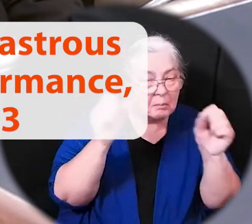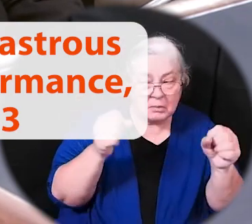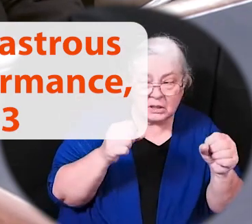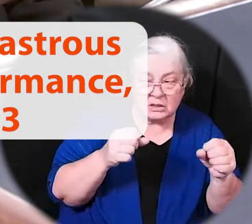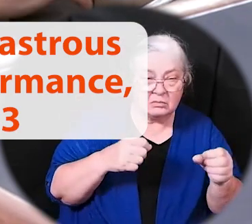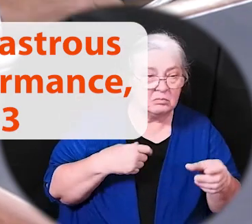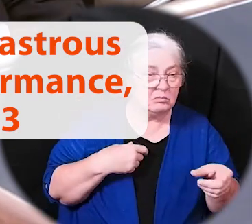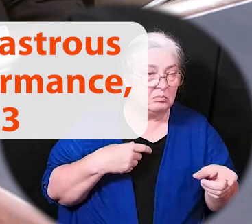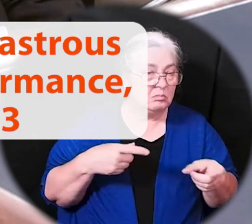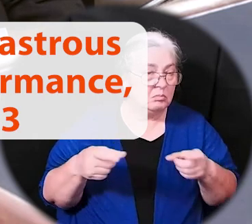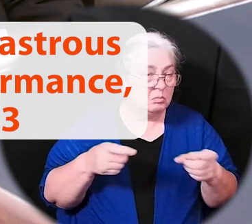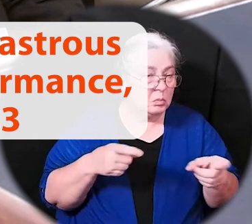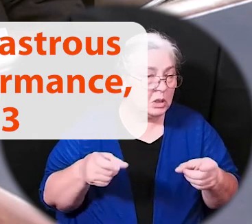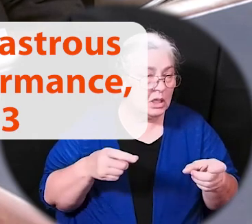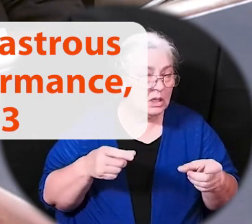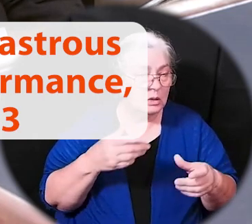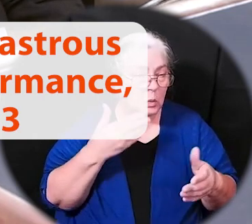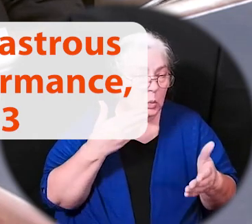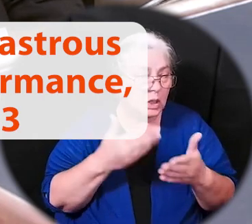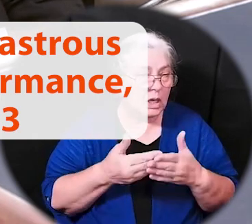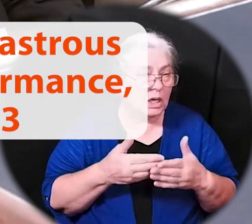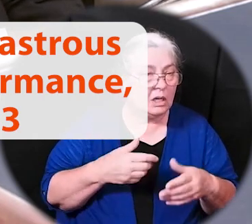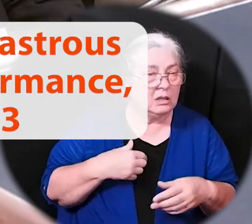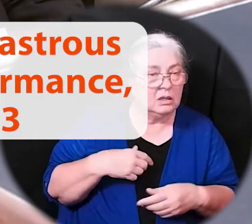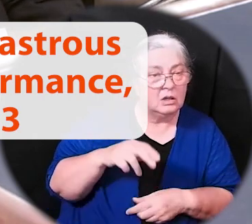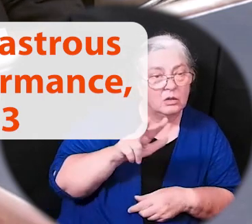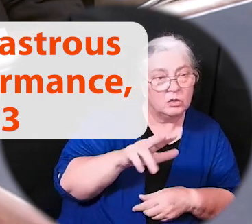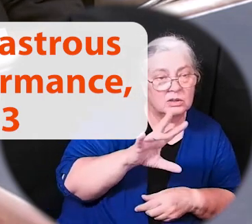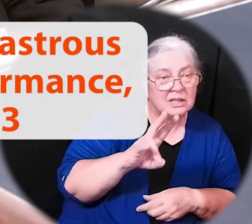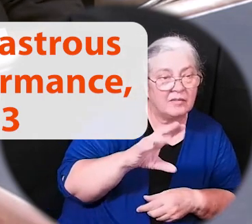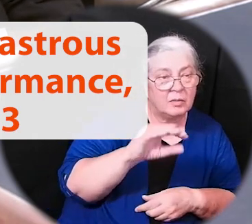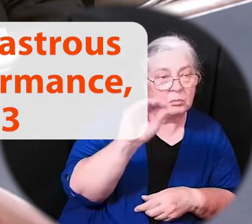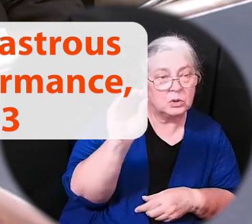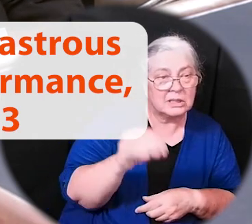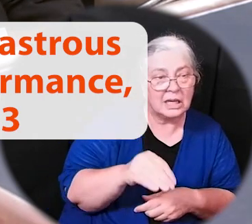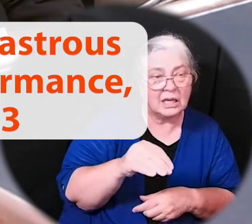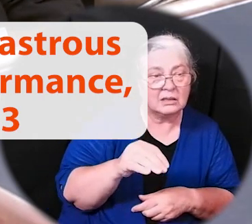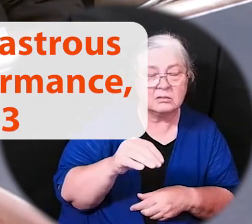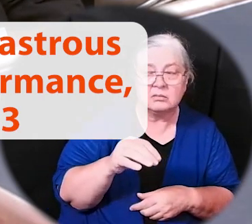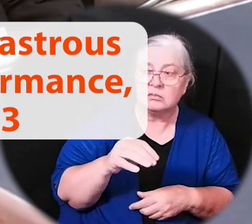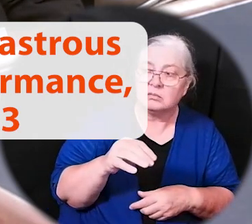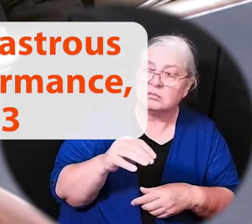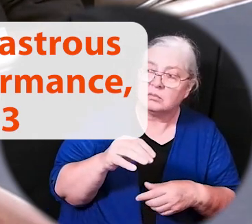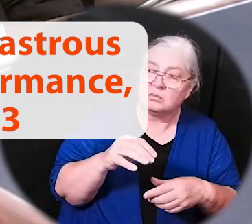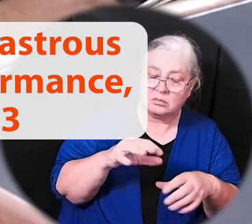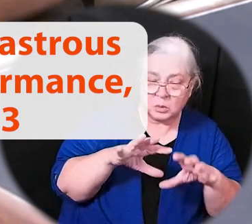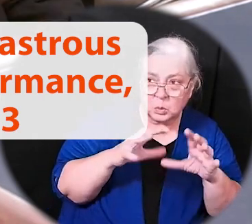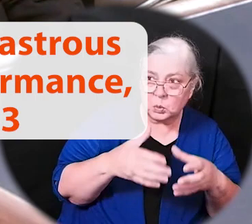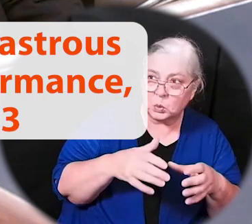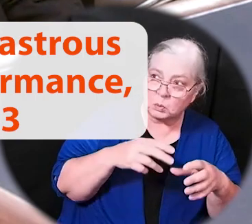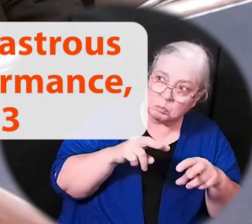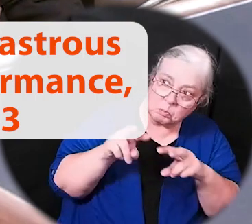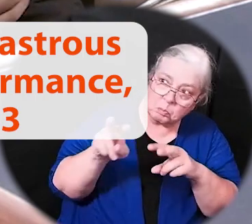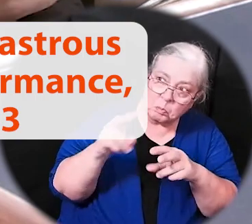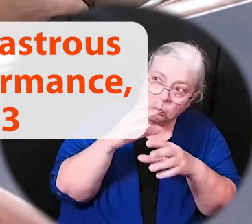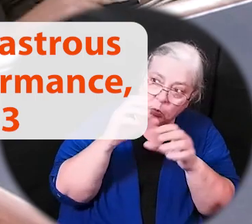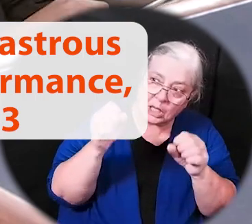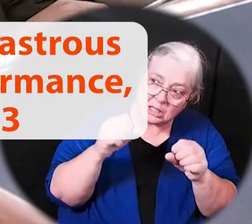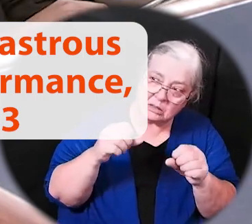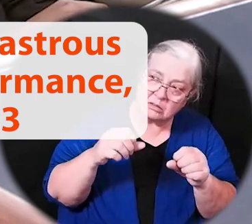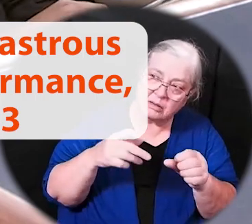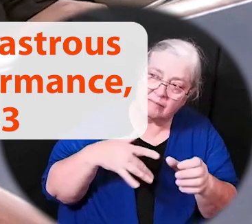and 74% of registered voters say they have major or moderate concerns about the president's age and mental fitness. How troubling is